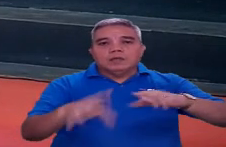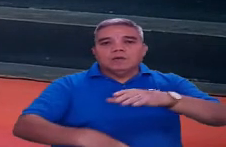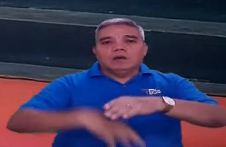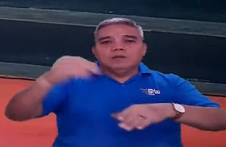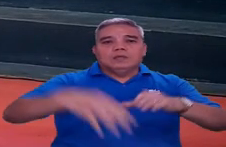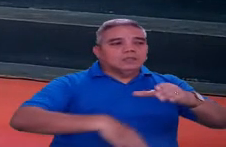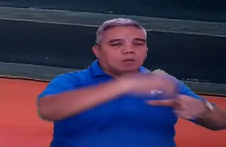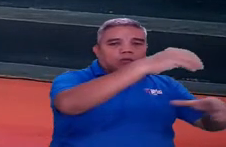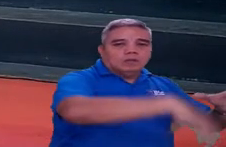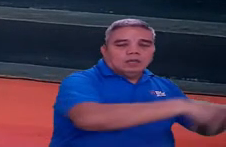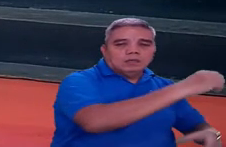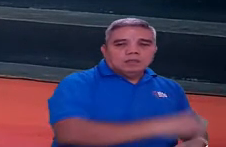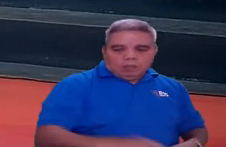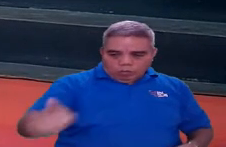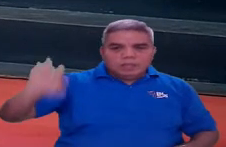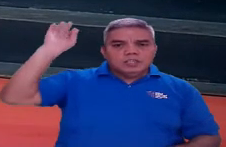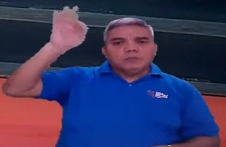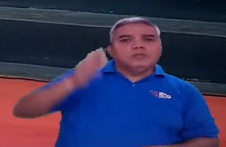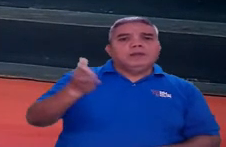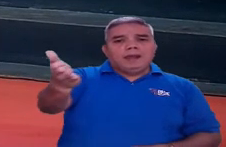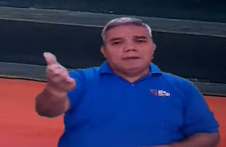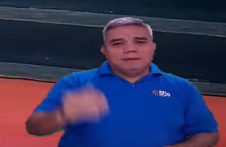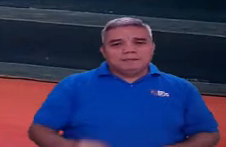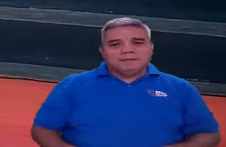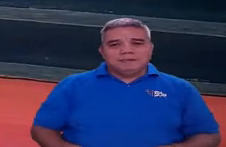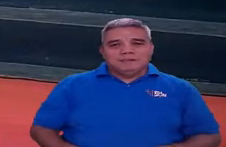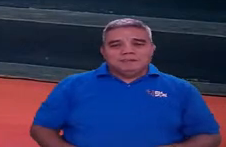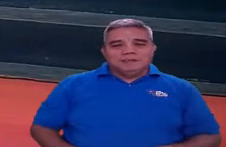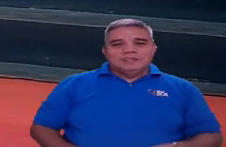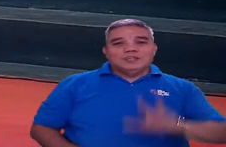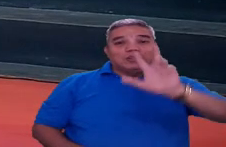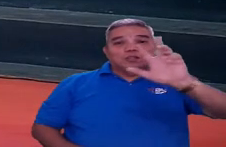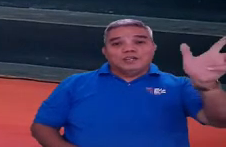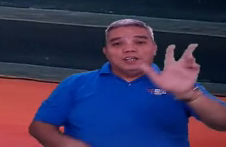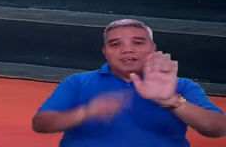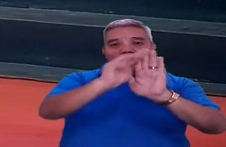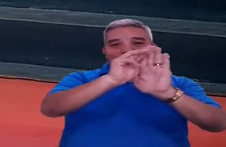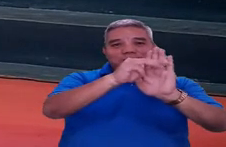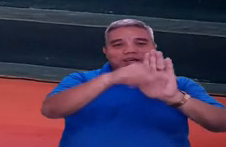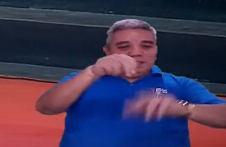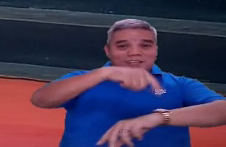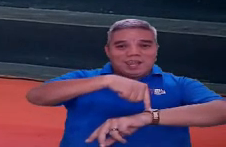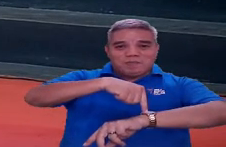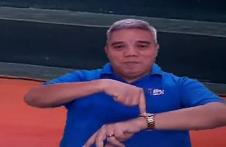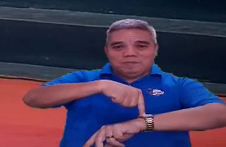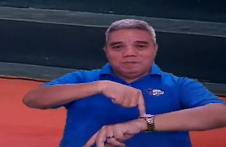Because people will just go. Okay, just preach there. It was given 30 minutes.